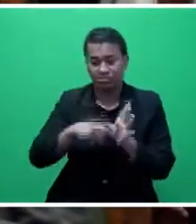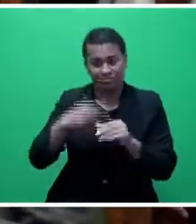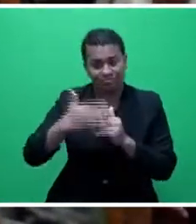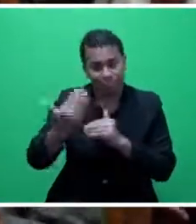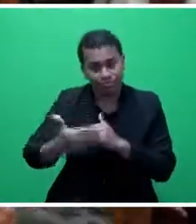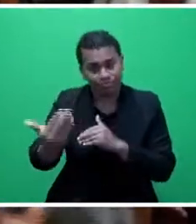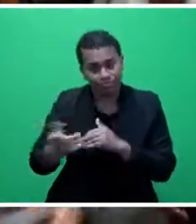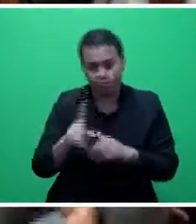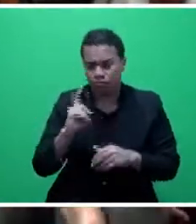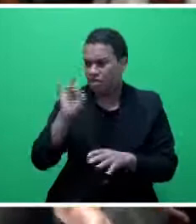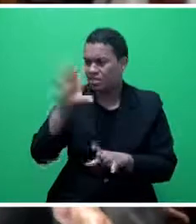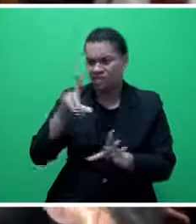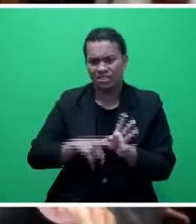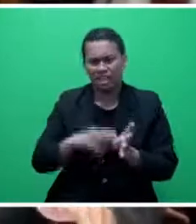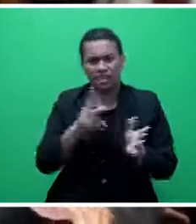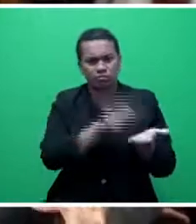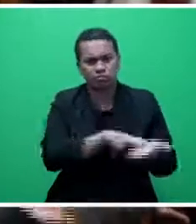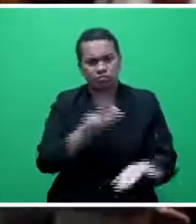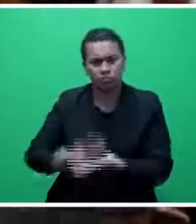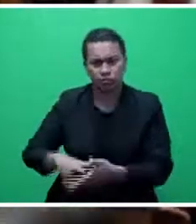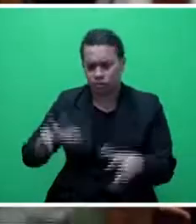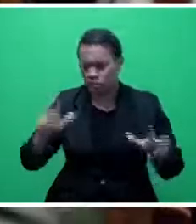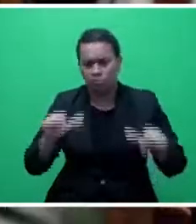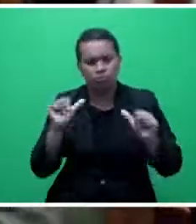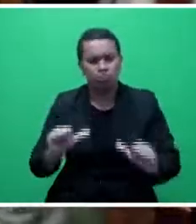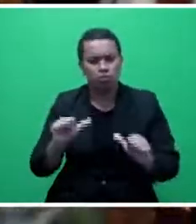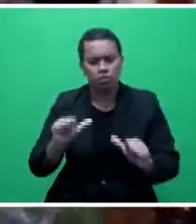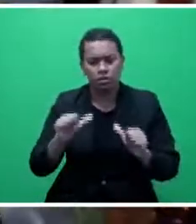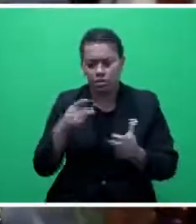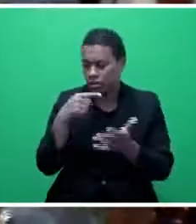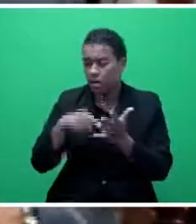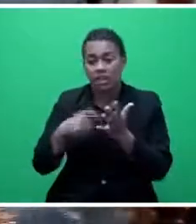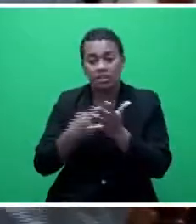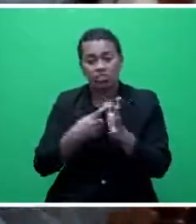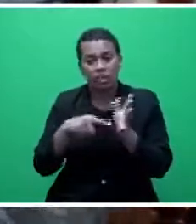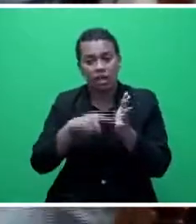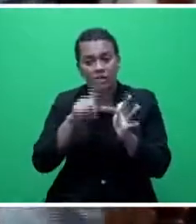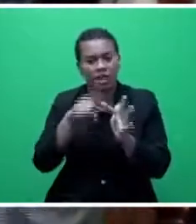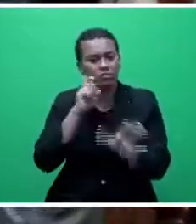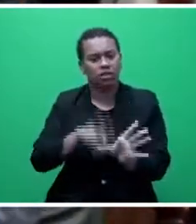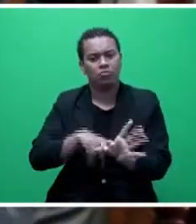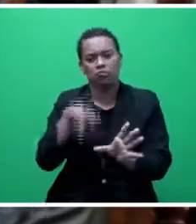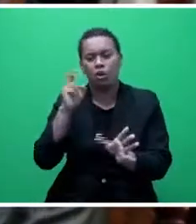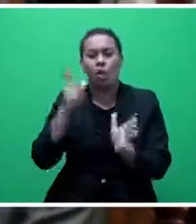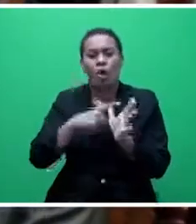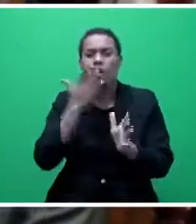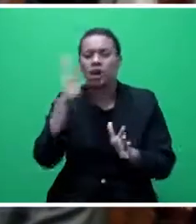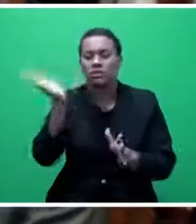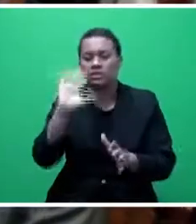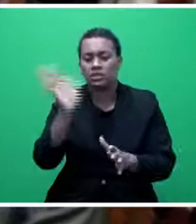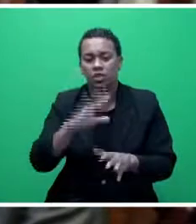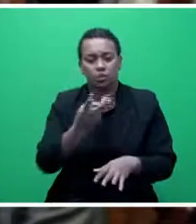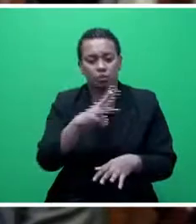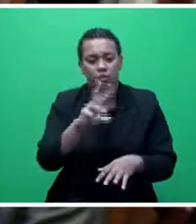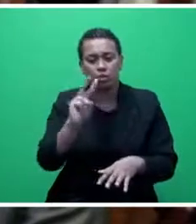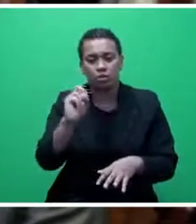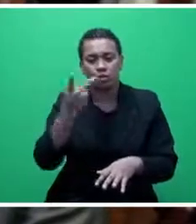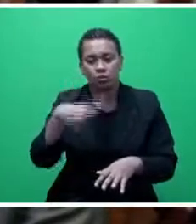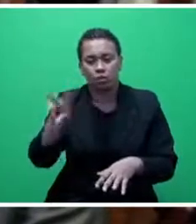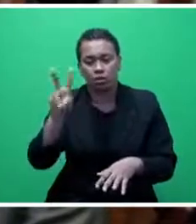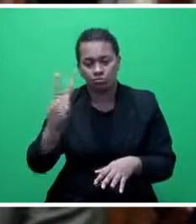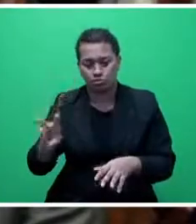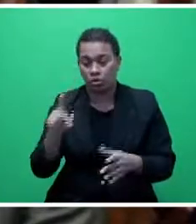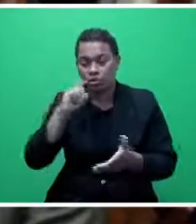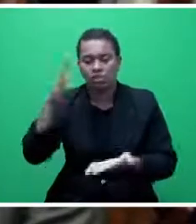deal. That protection rates will come off in August of 2022. And then it'll be reduced to 5% for everybody. You know that. I mean,